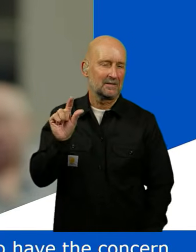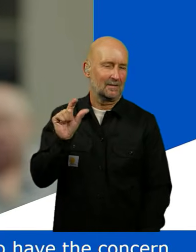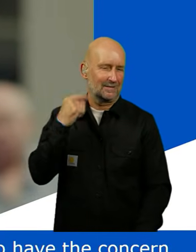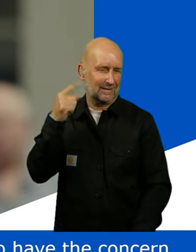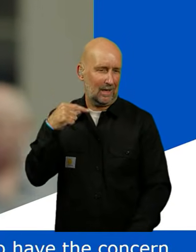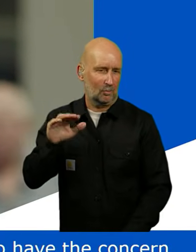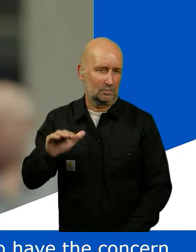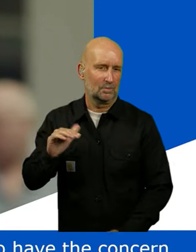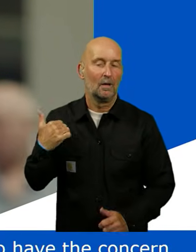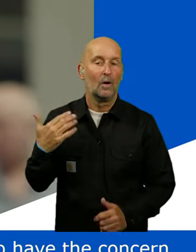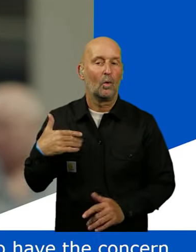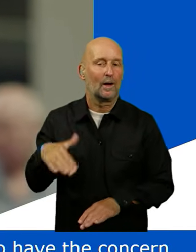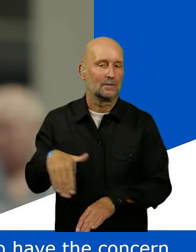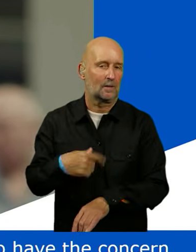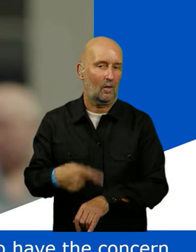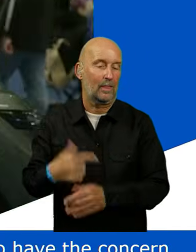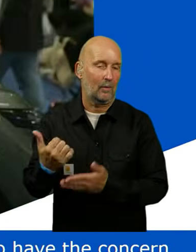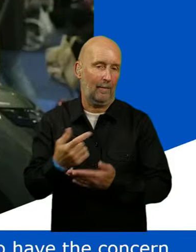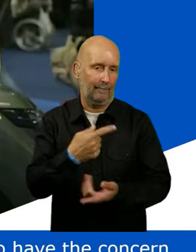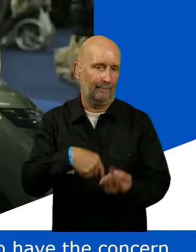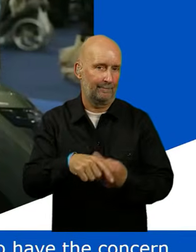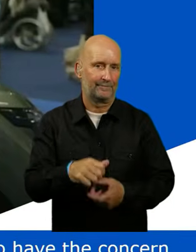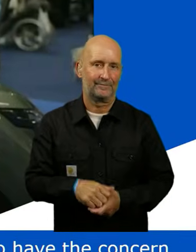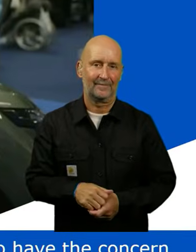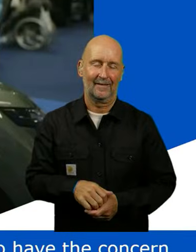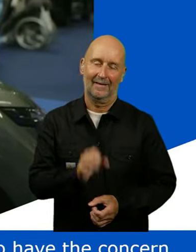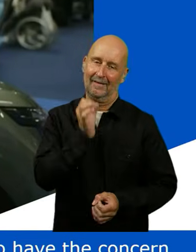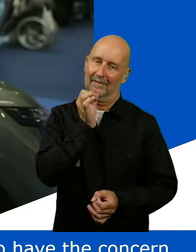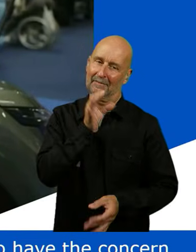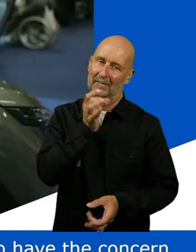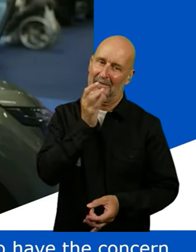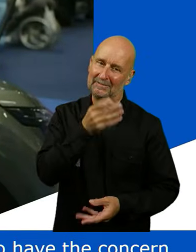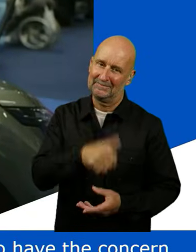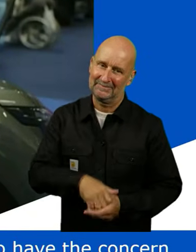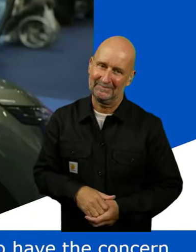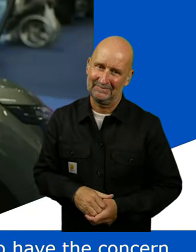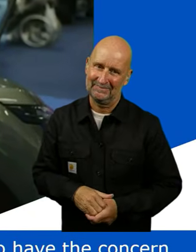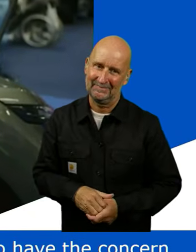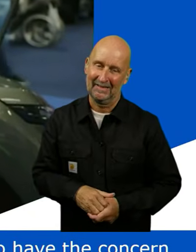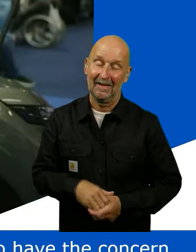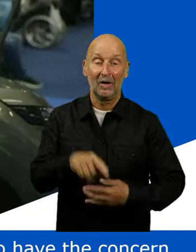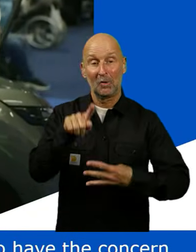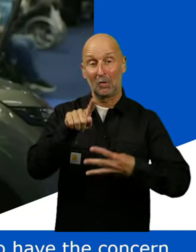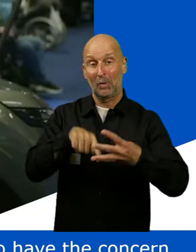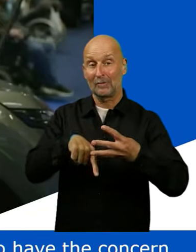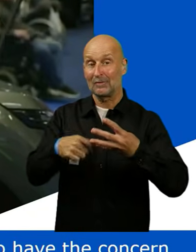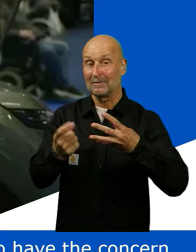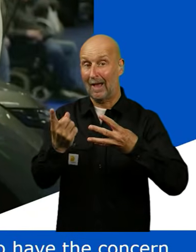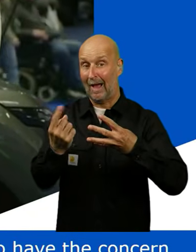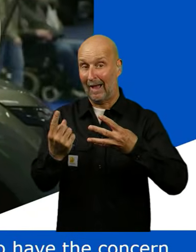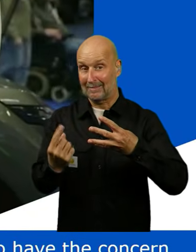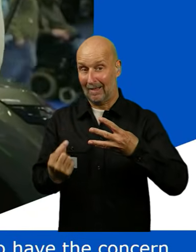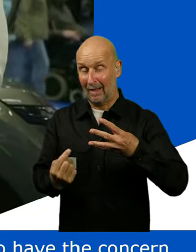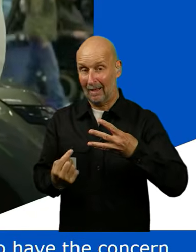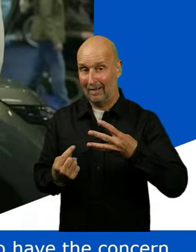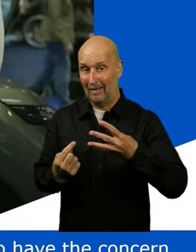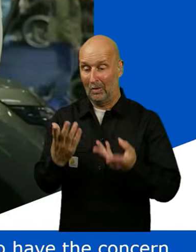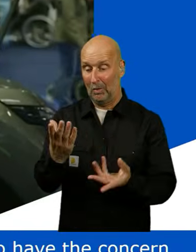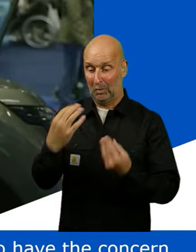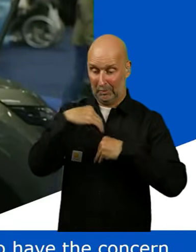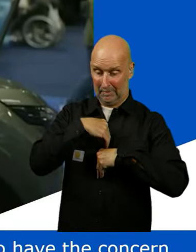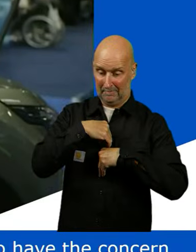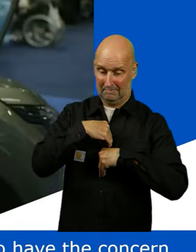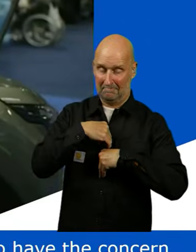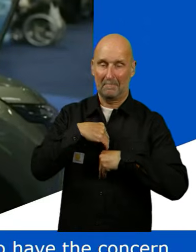sound at low speed. That is very helpful. Fabulous. You've answered all my questions, and what I took away from all of that is